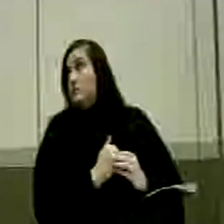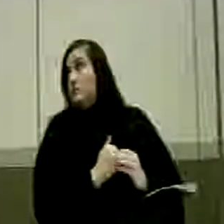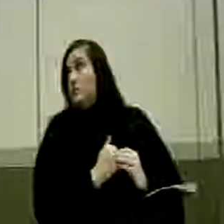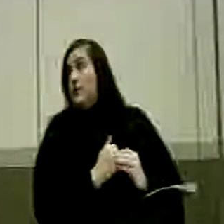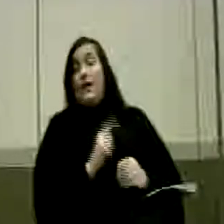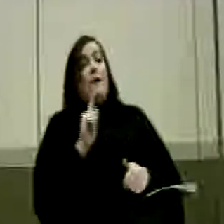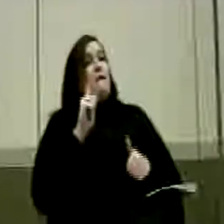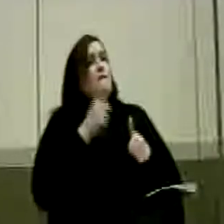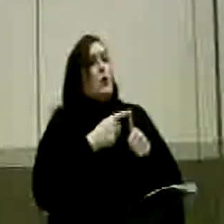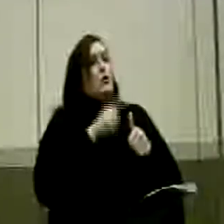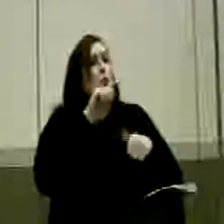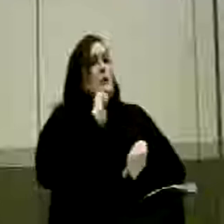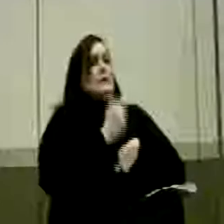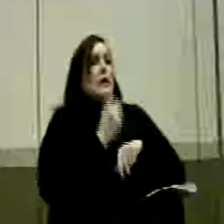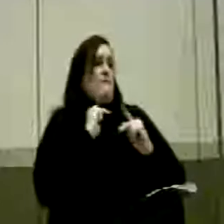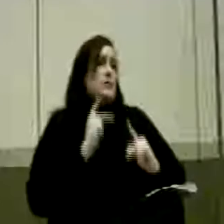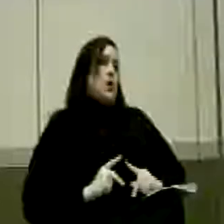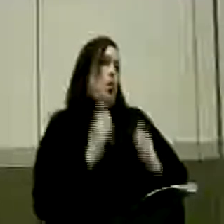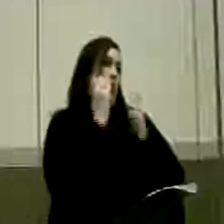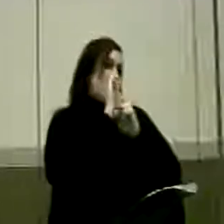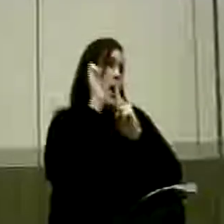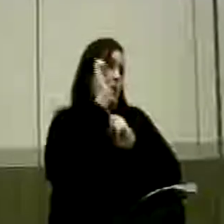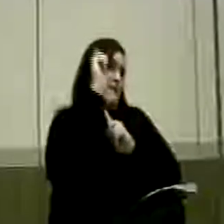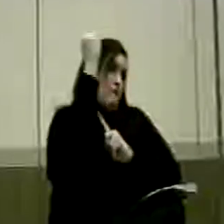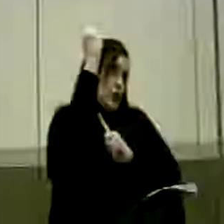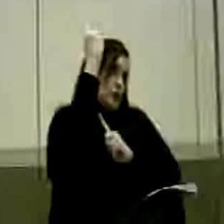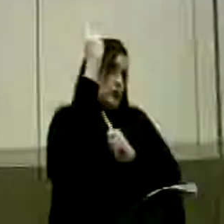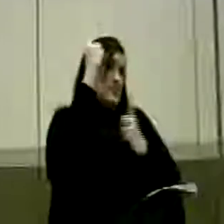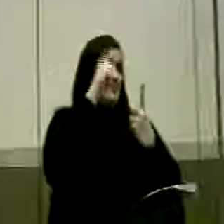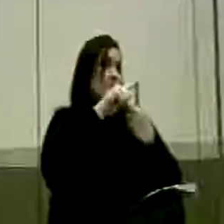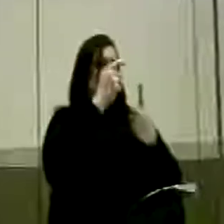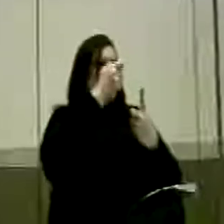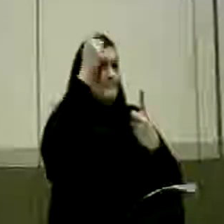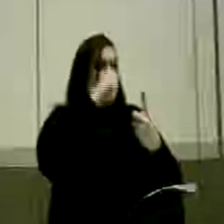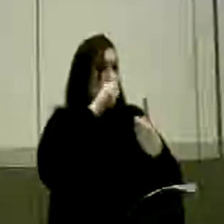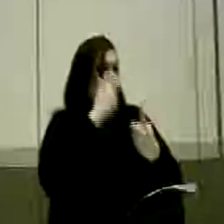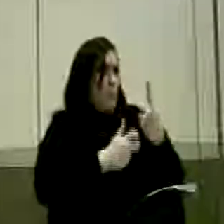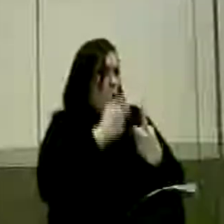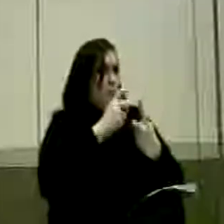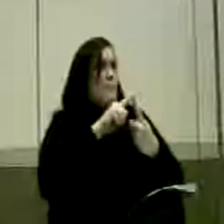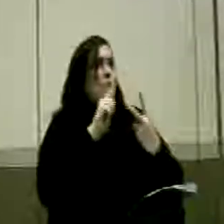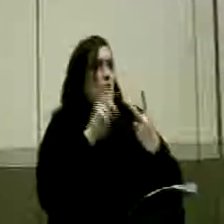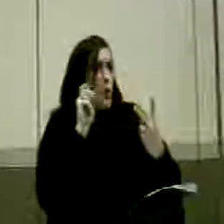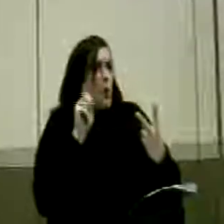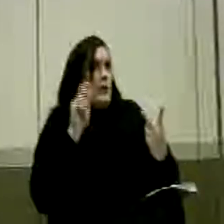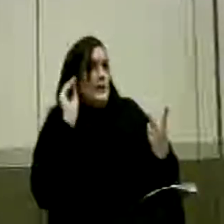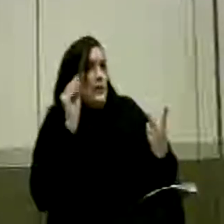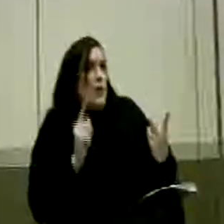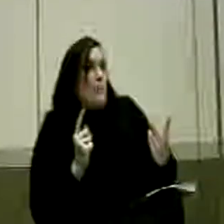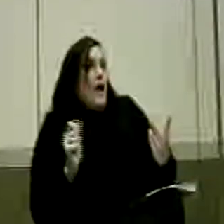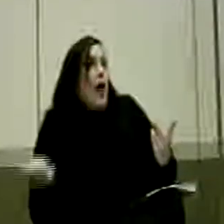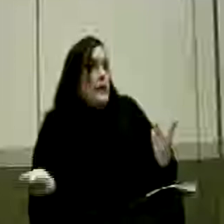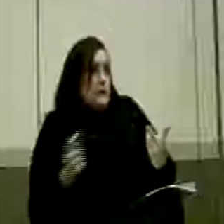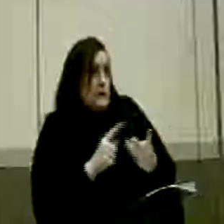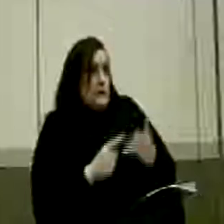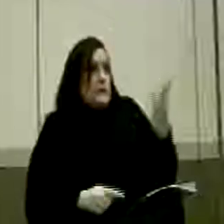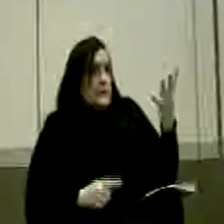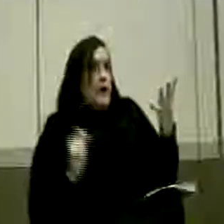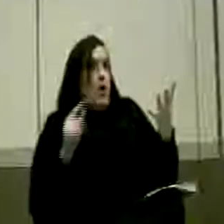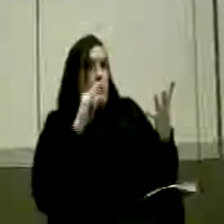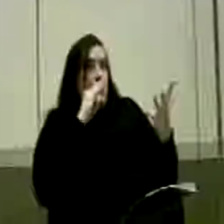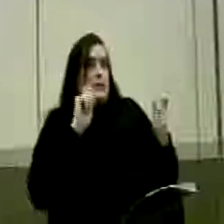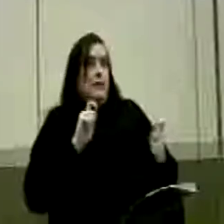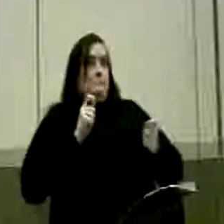first set up the physical environment, you've kind of ruled that out, you know, and then going to have to add a lot of other strategies to, and some kids are going to be